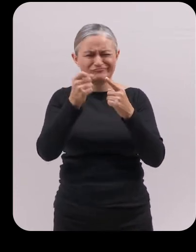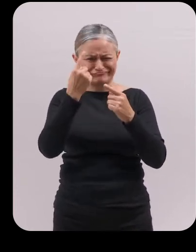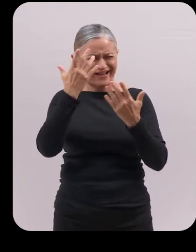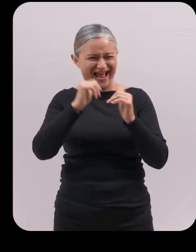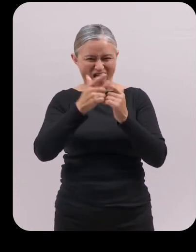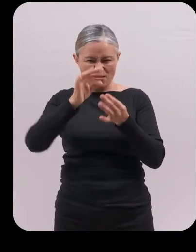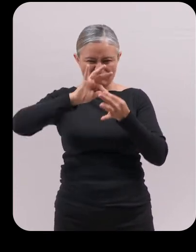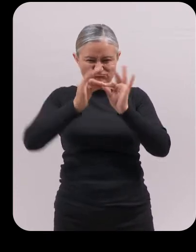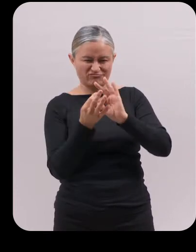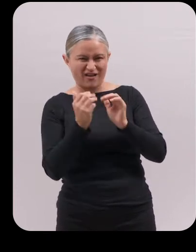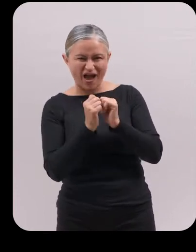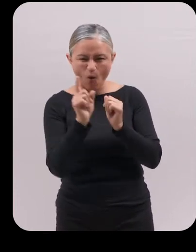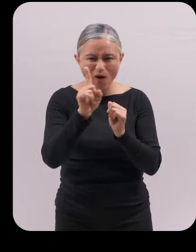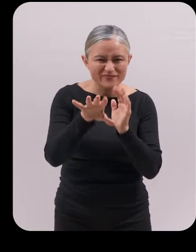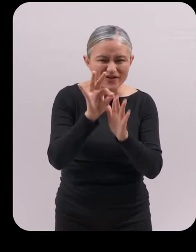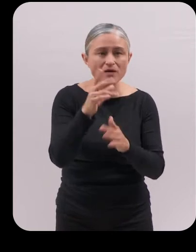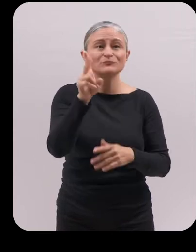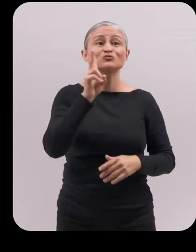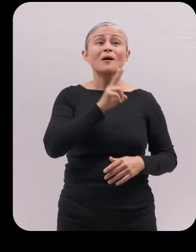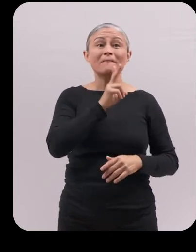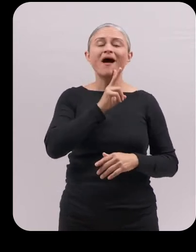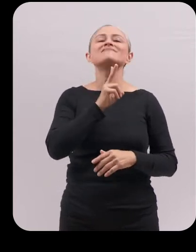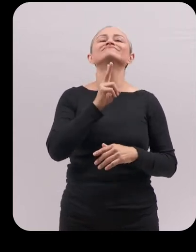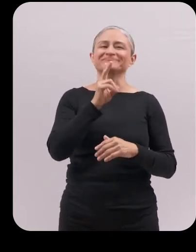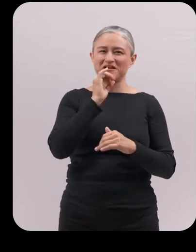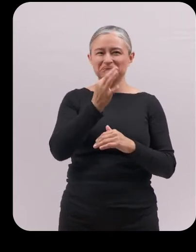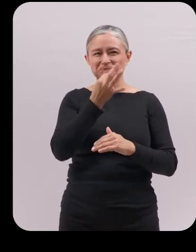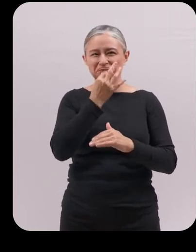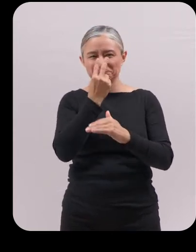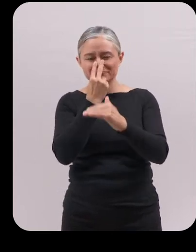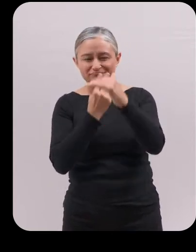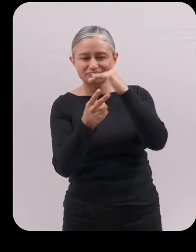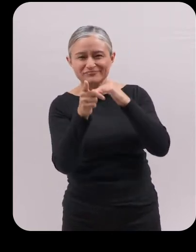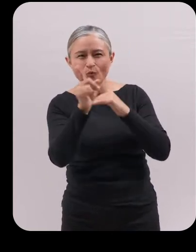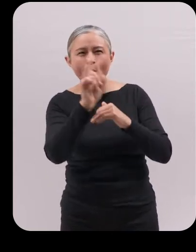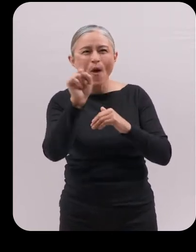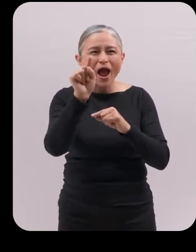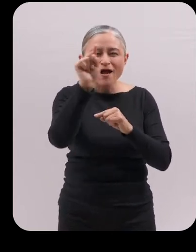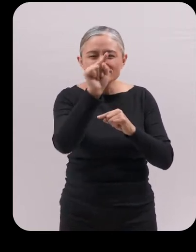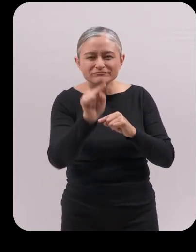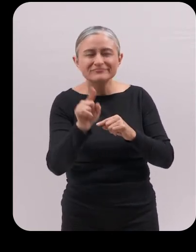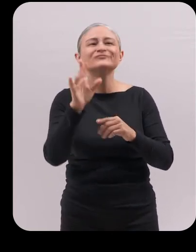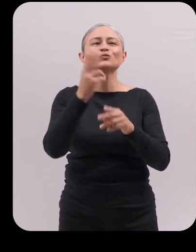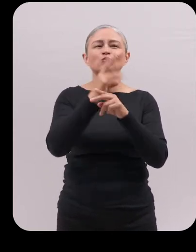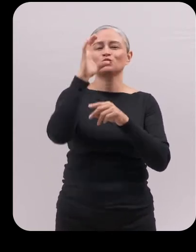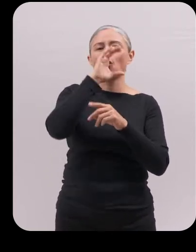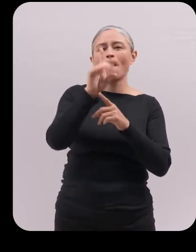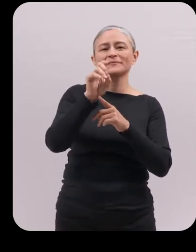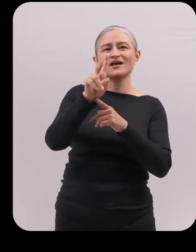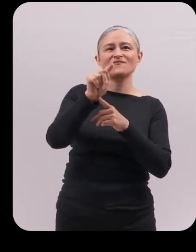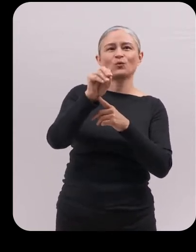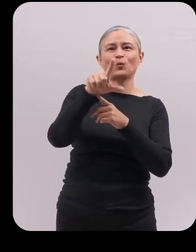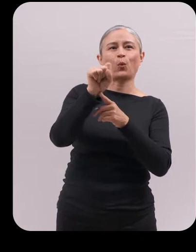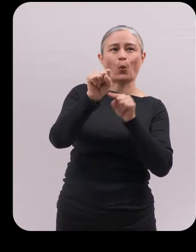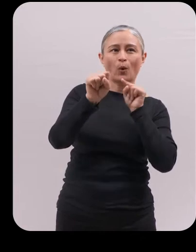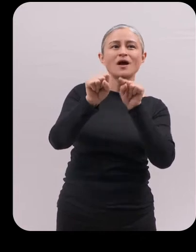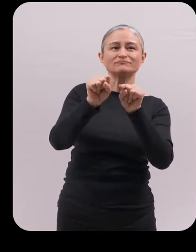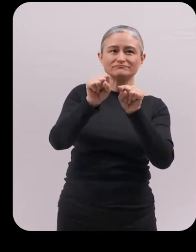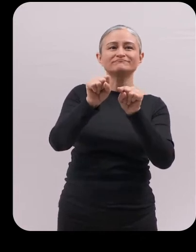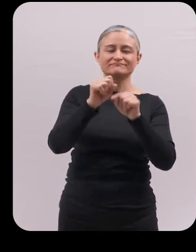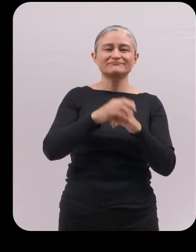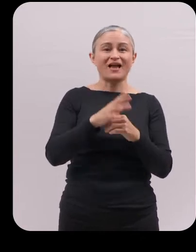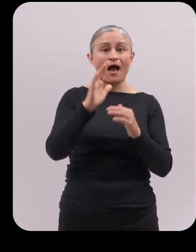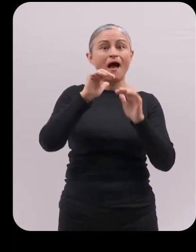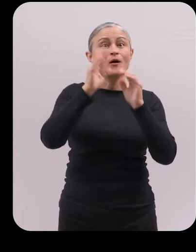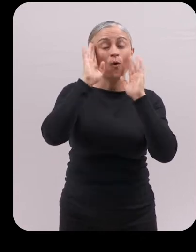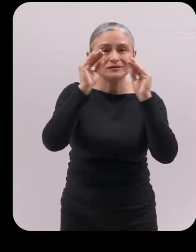interpret. Gemini will now generate insights right in your Chrome DevTools console. It will help you understand what the problem is and how to fix